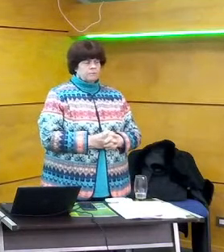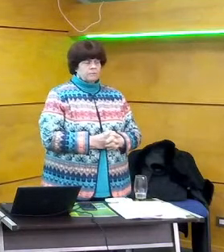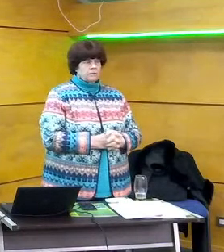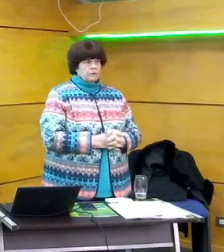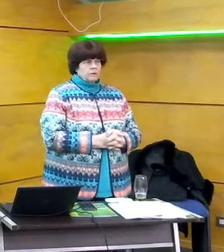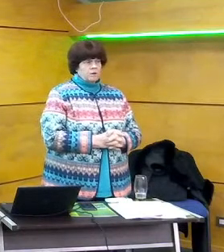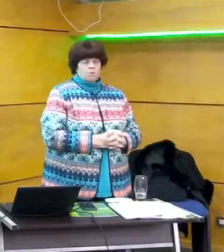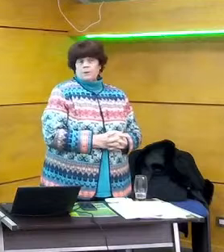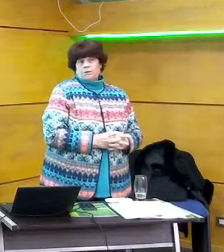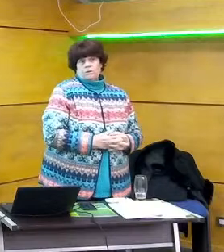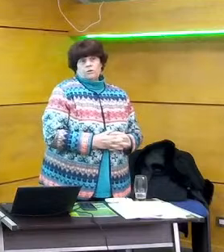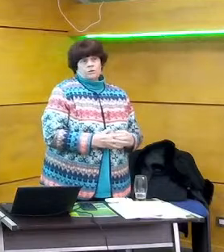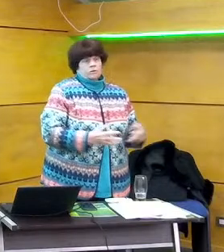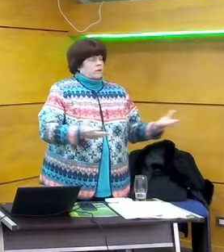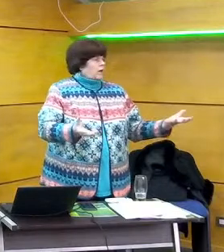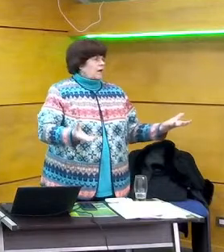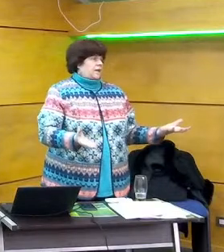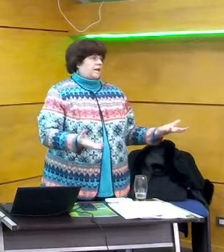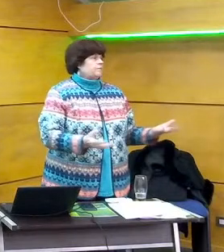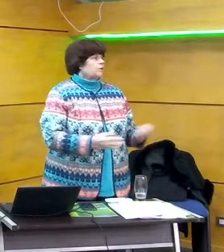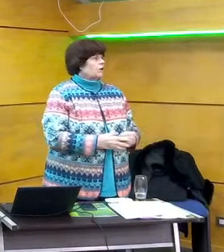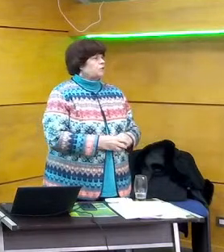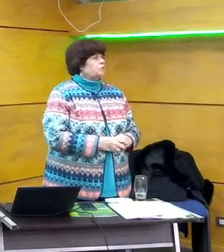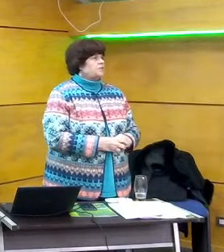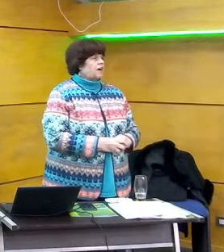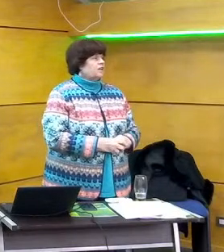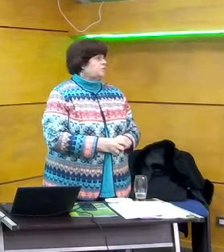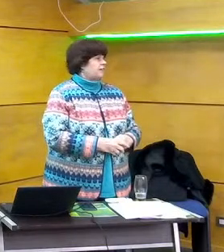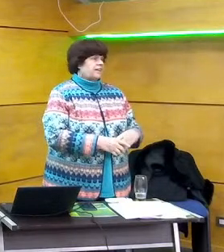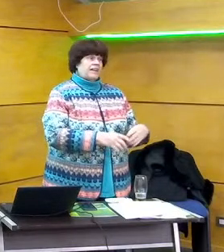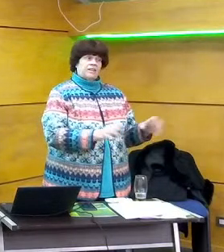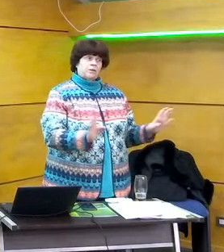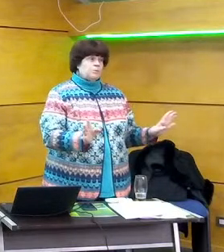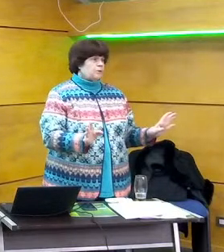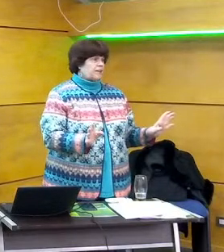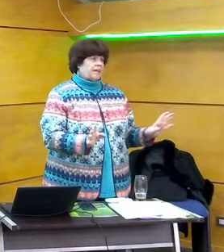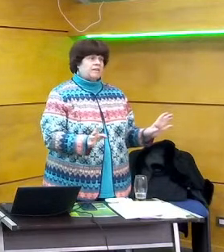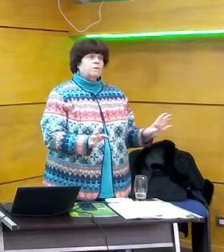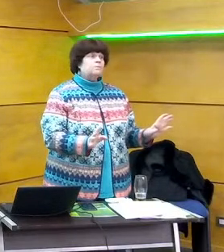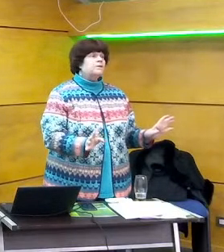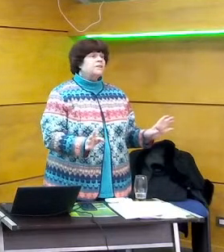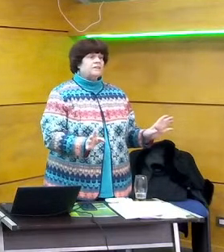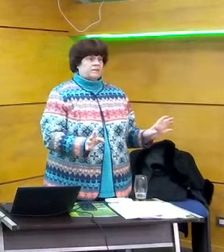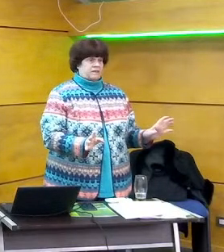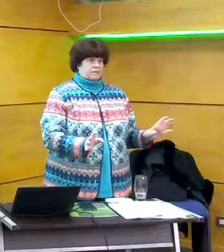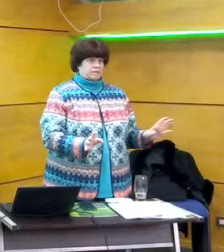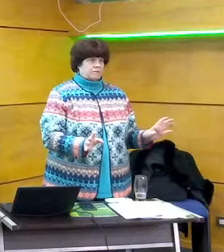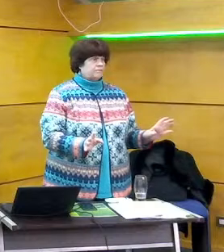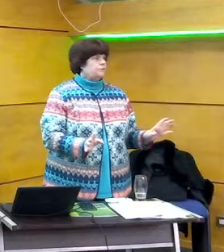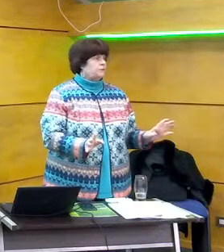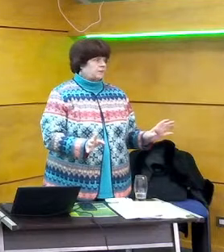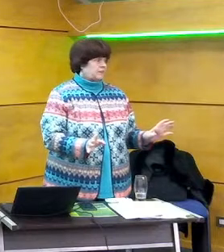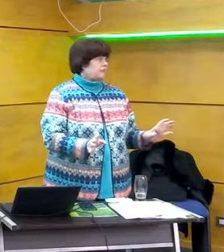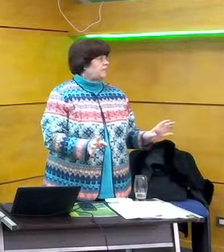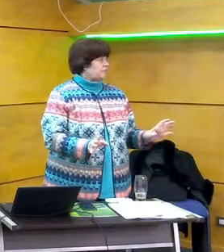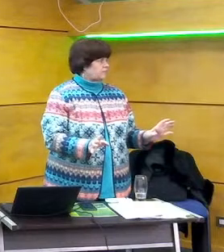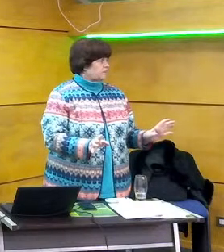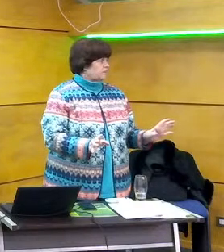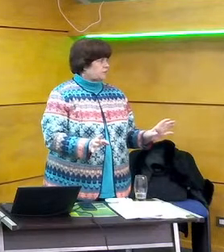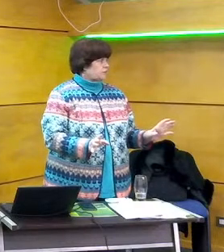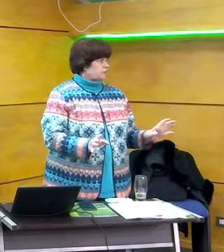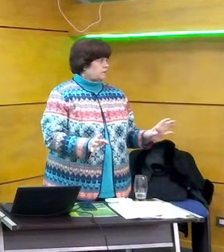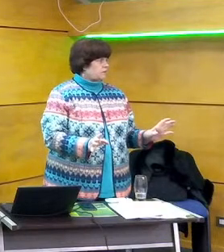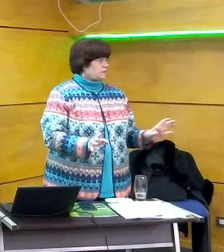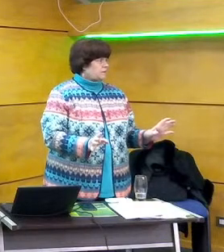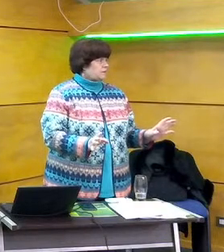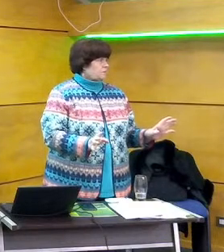people. But I haven't gone to a doctor that can't communicate completely fluently in